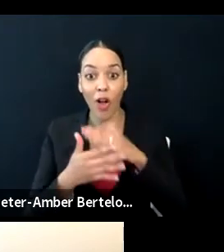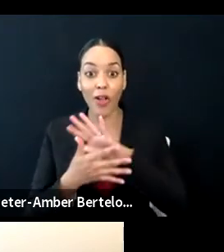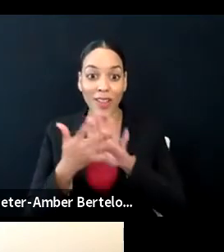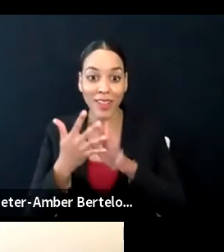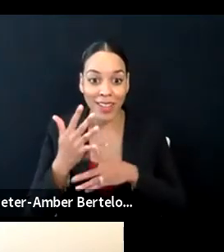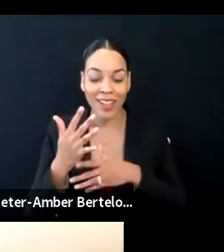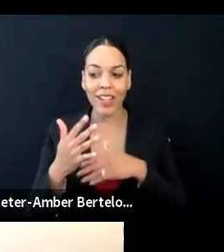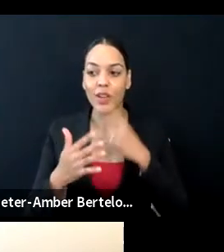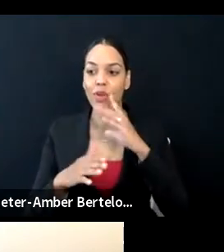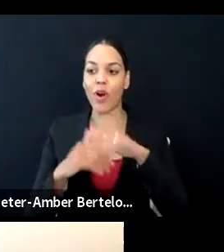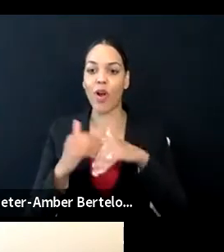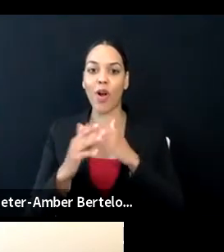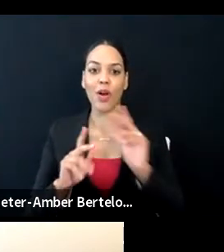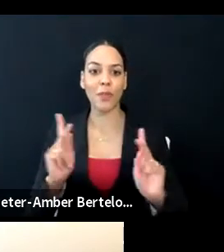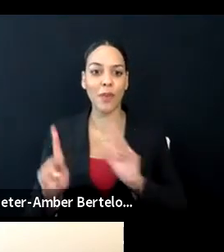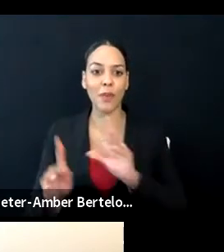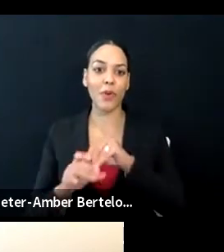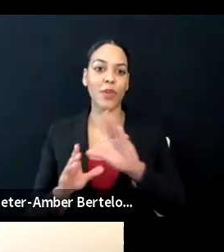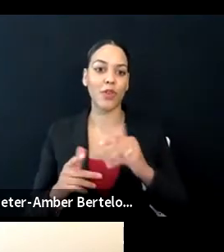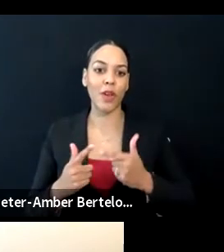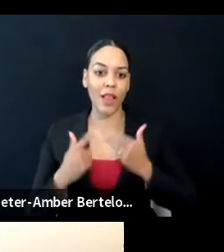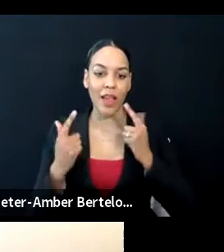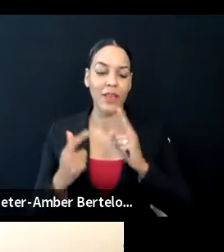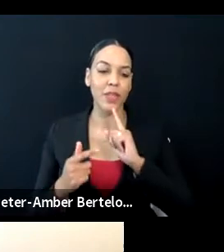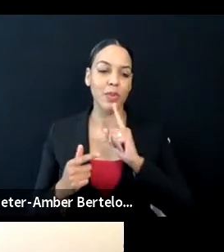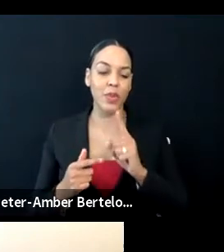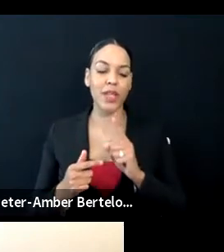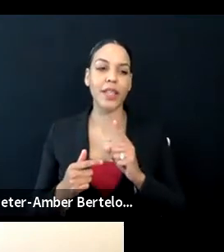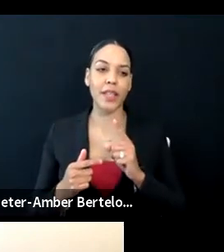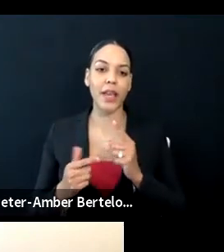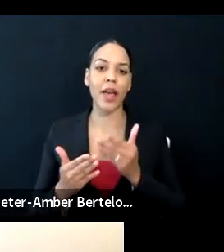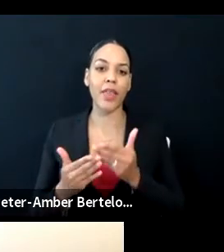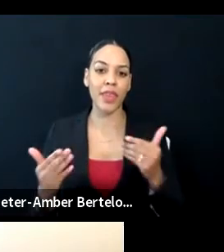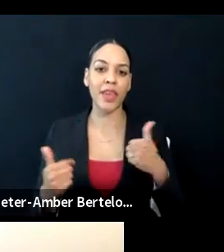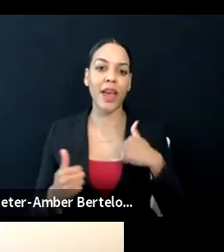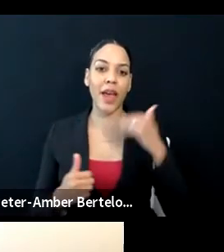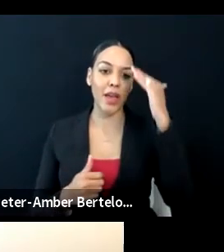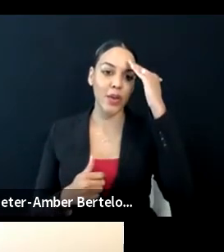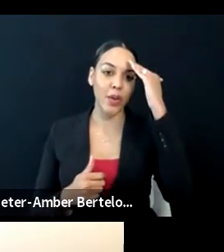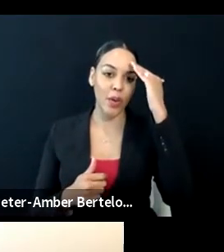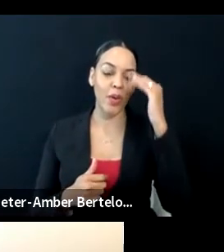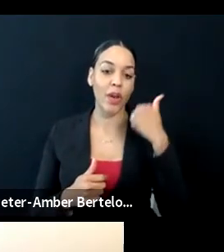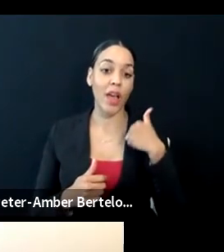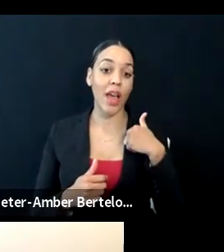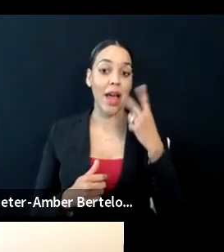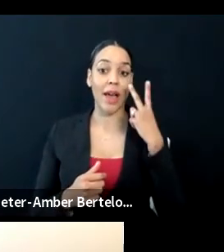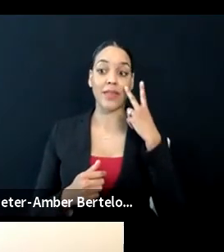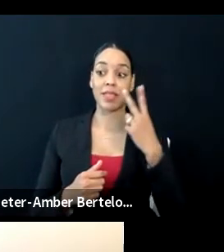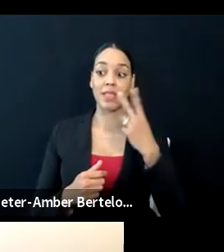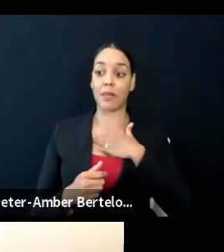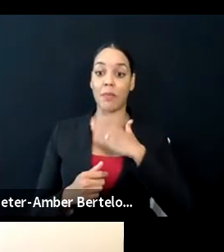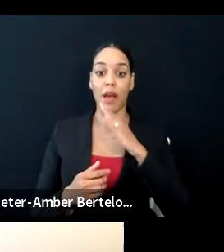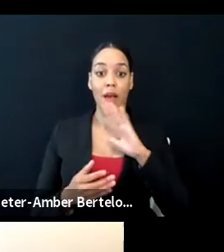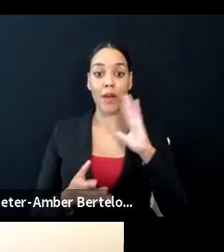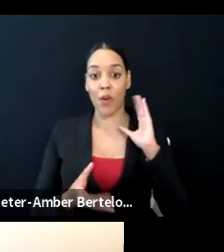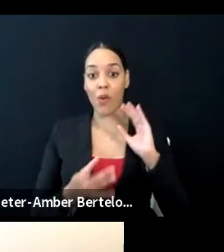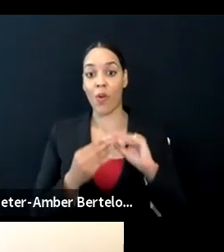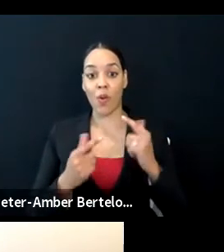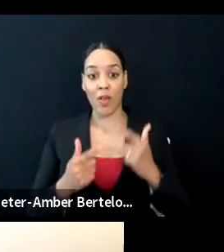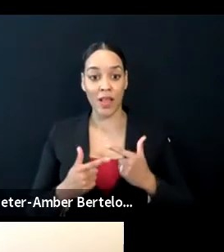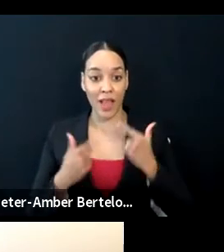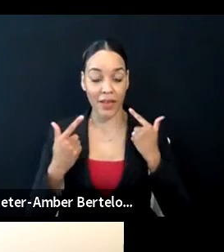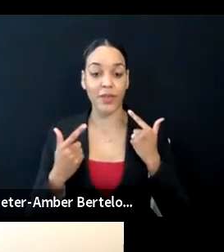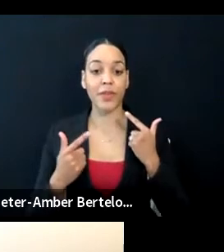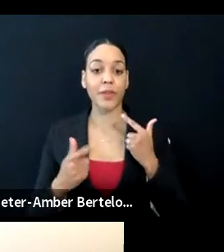all of the people is a thing I know I have seen my whole life. I know we all